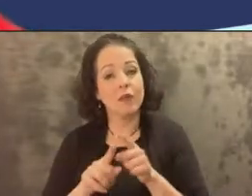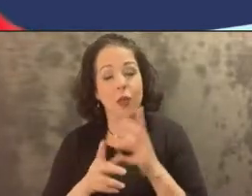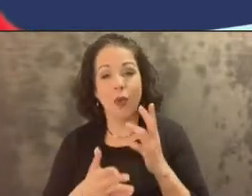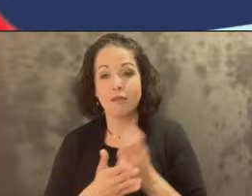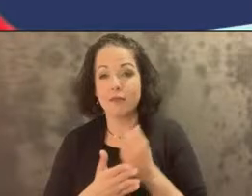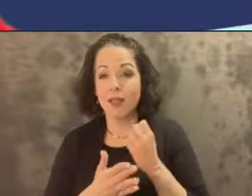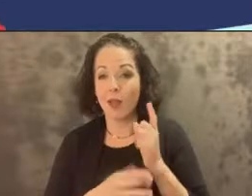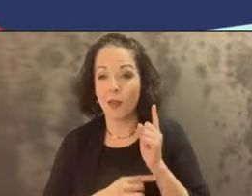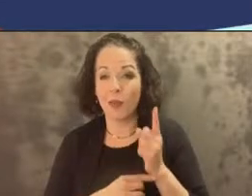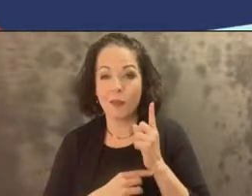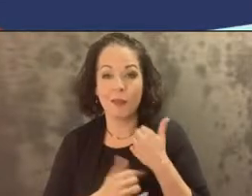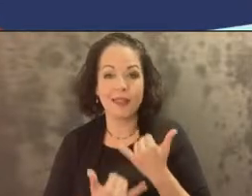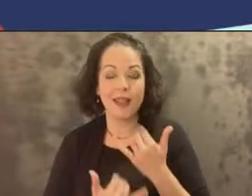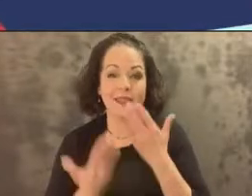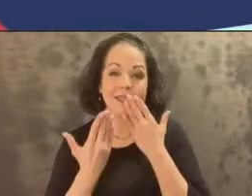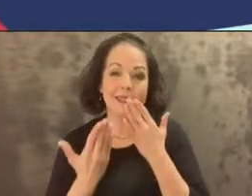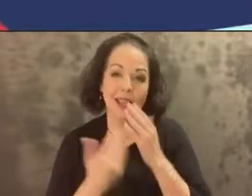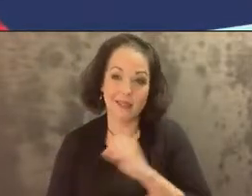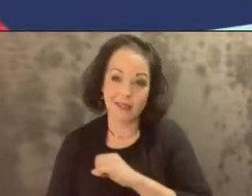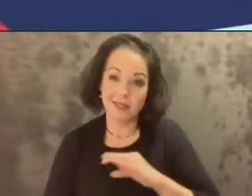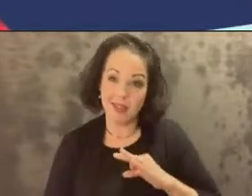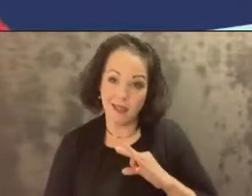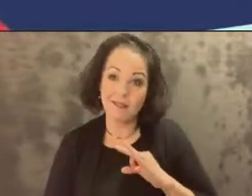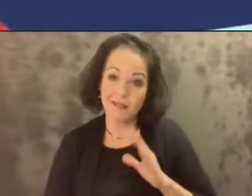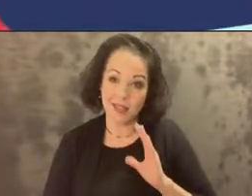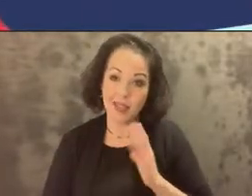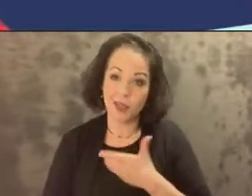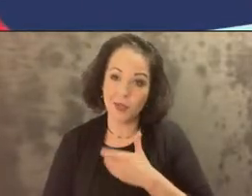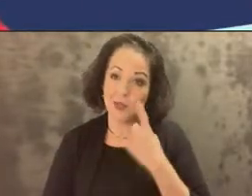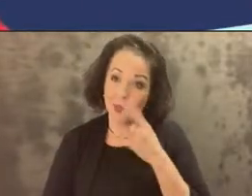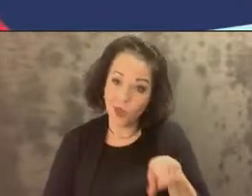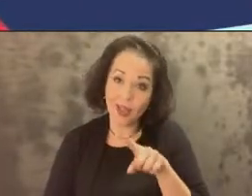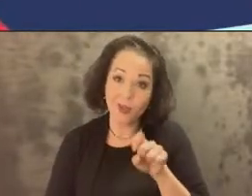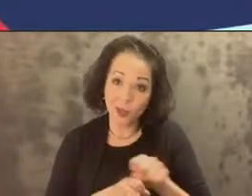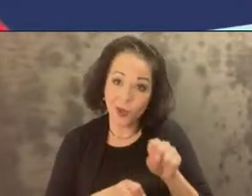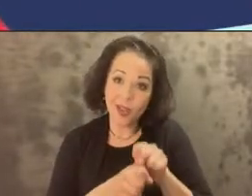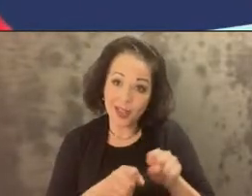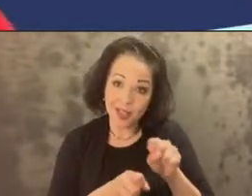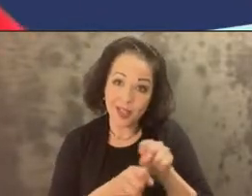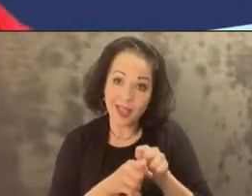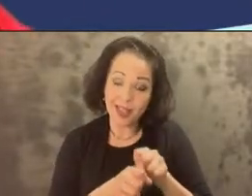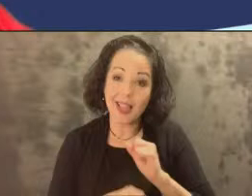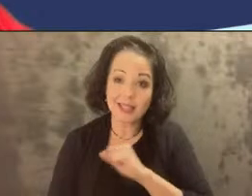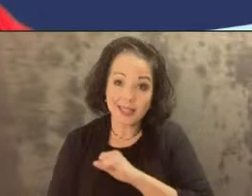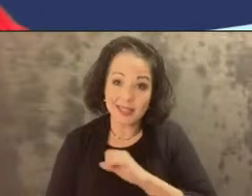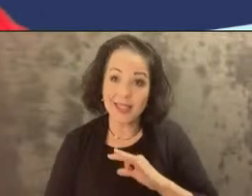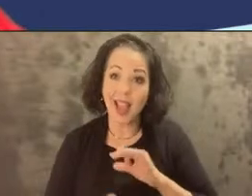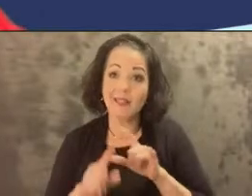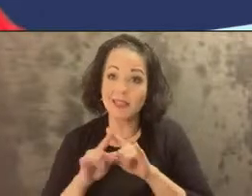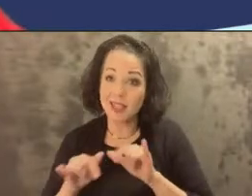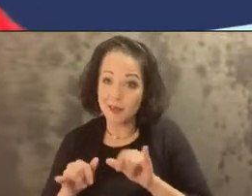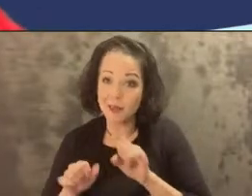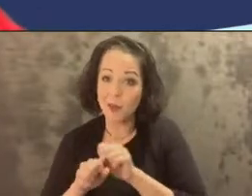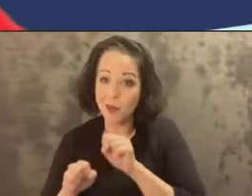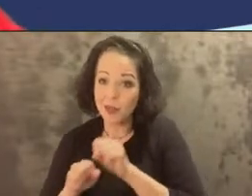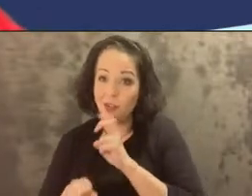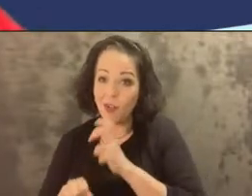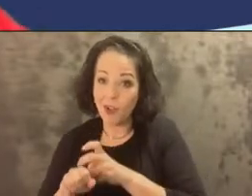to thank our staff, because I know as you were working, the staff are working so